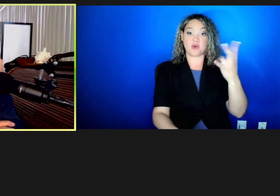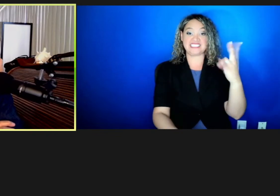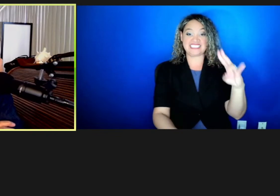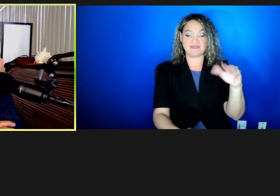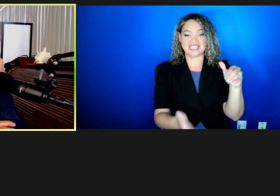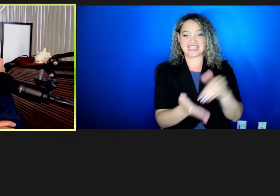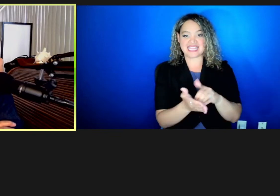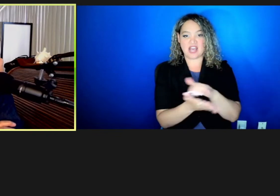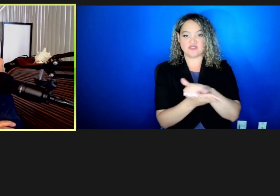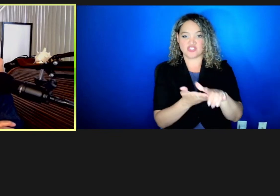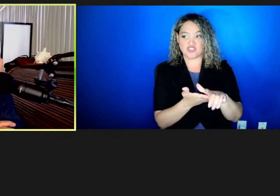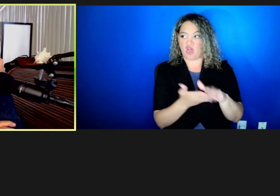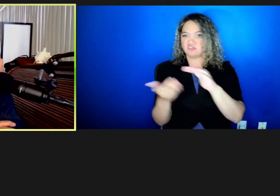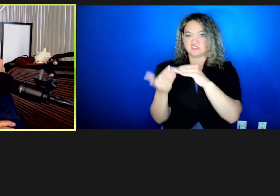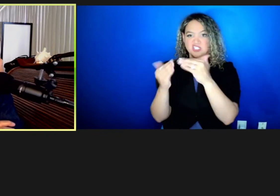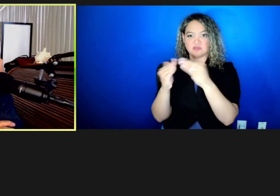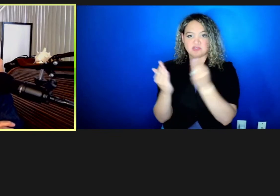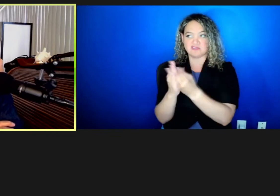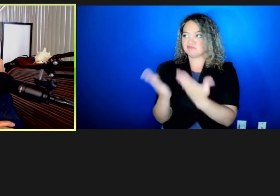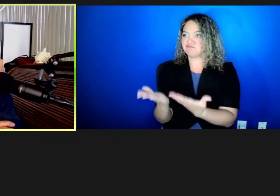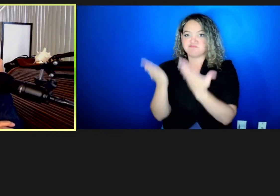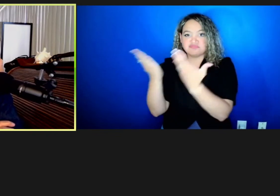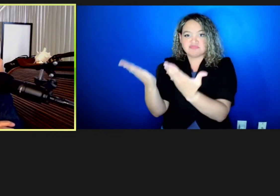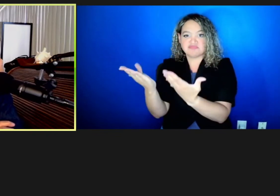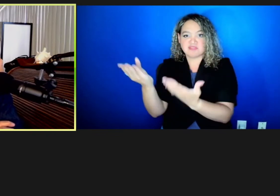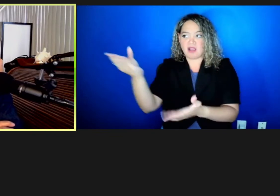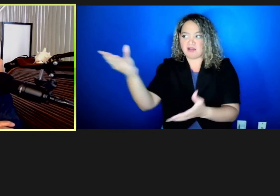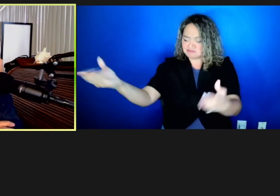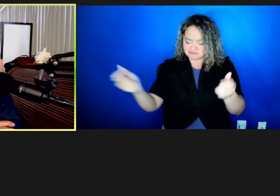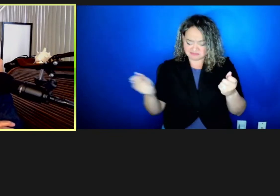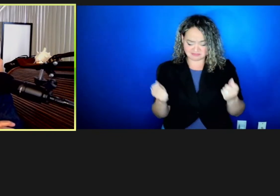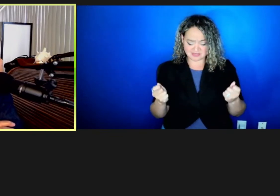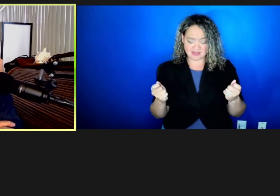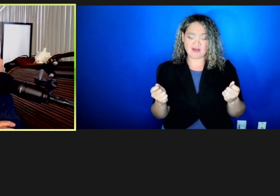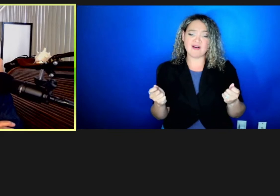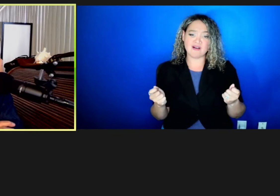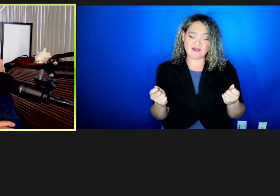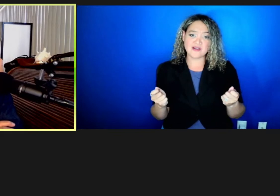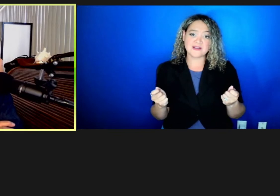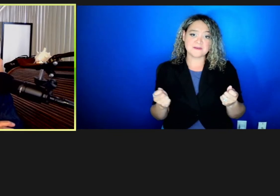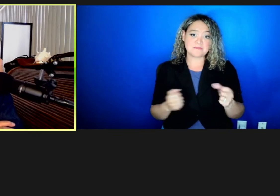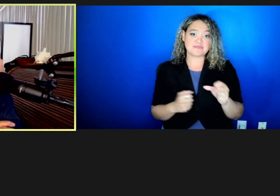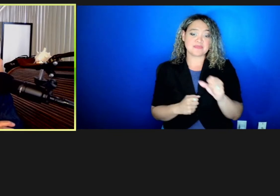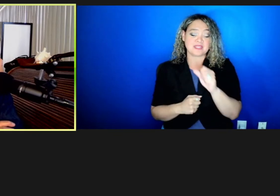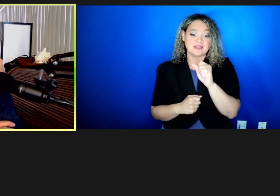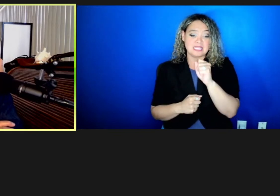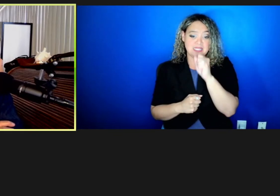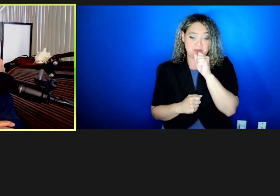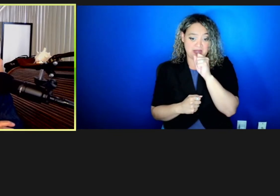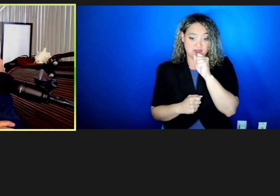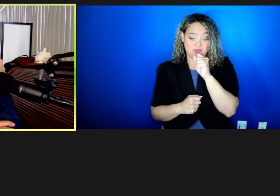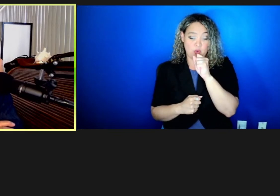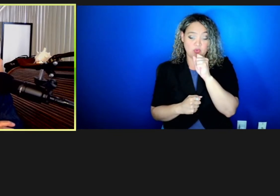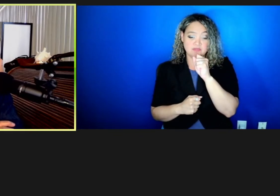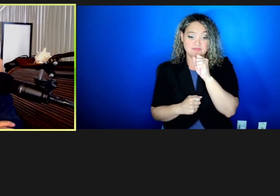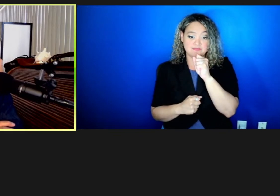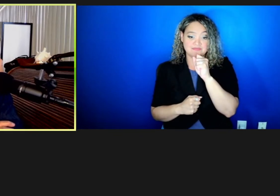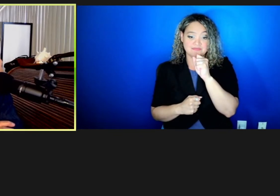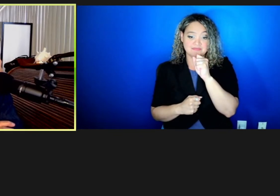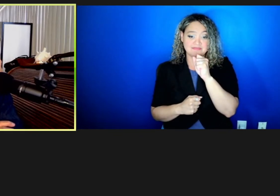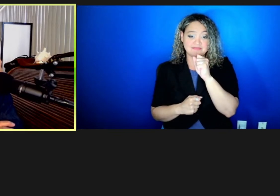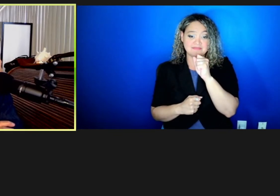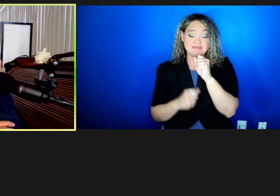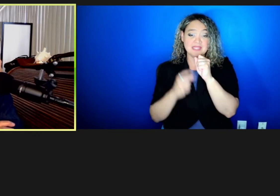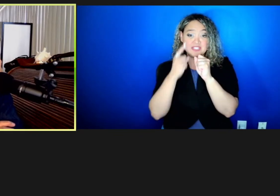raised by the community she had so long served. The microphone was held in front of her, and choking